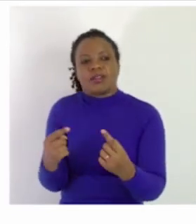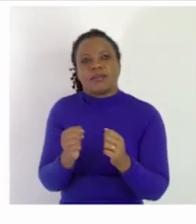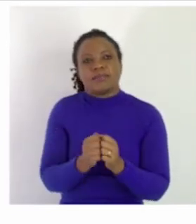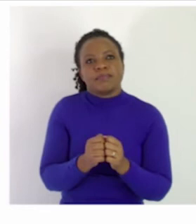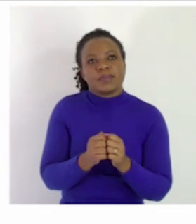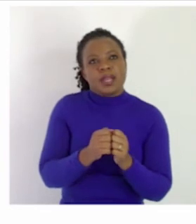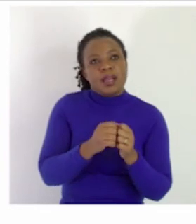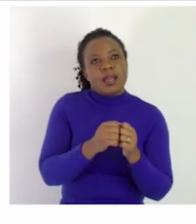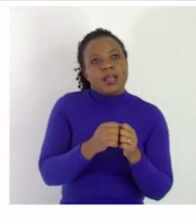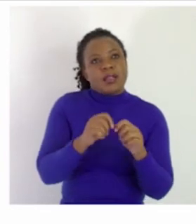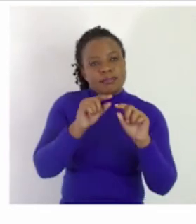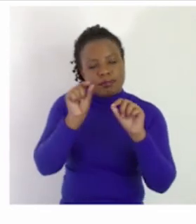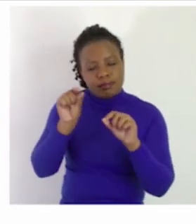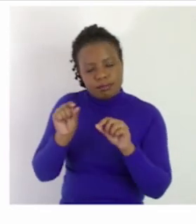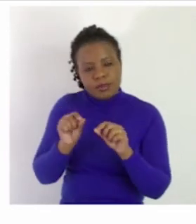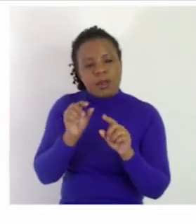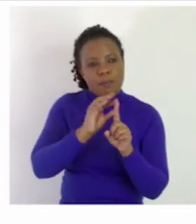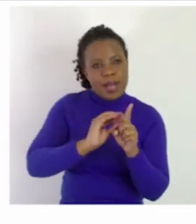banana, petrol,